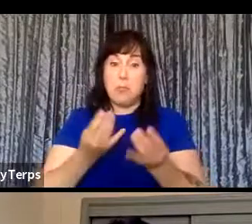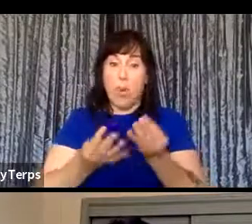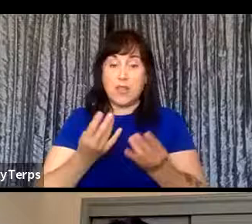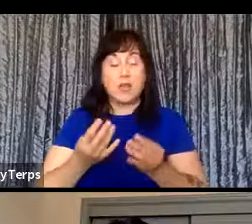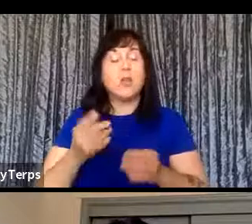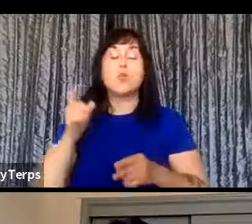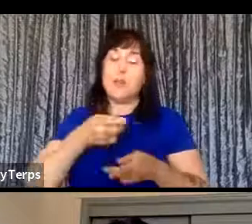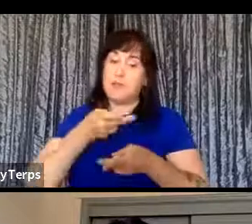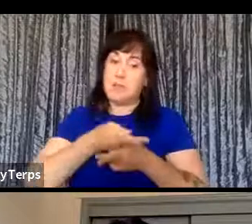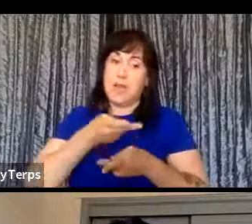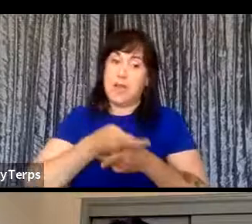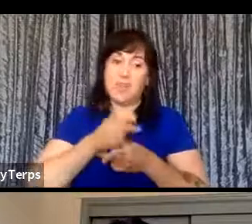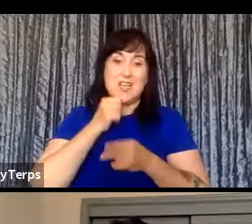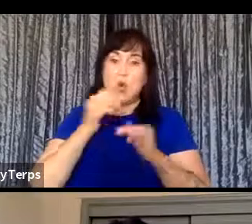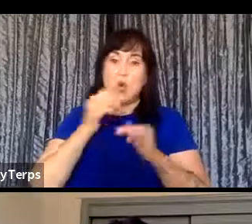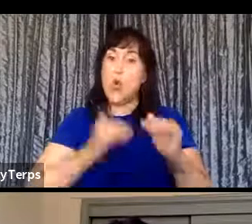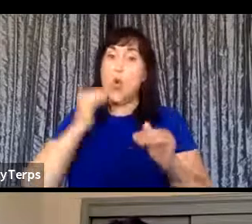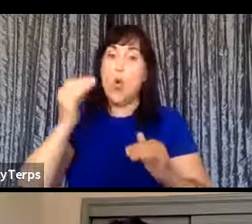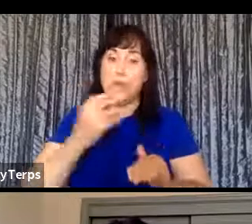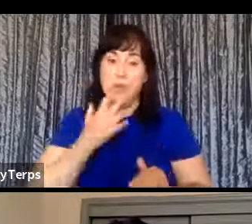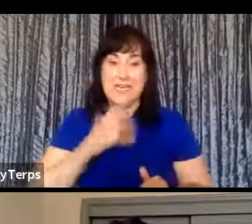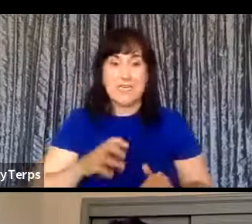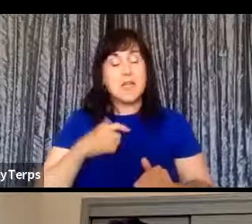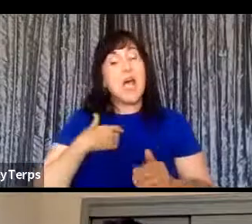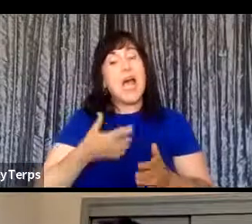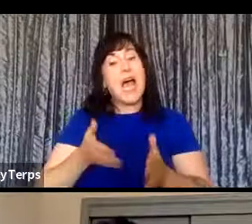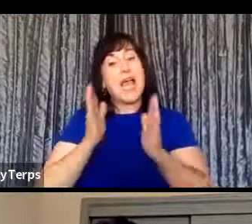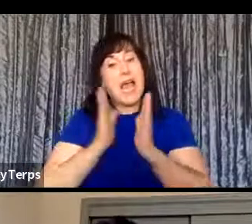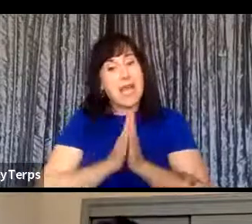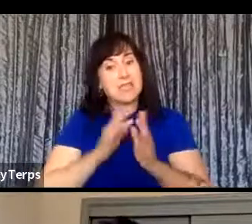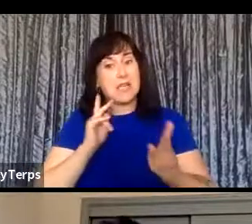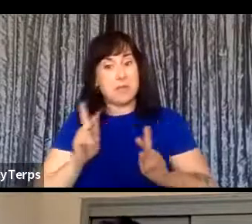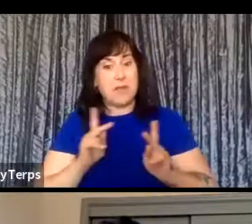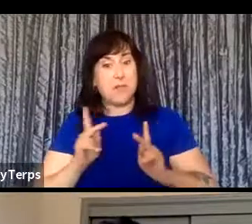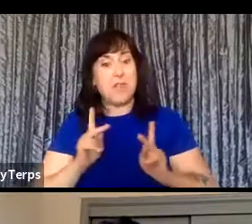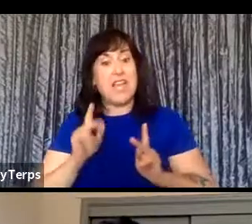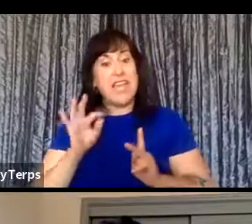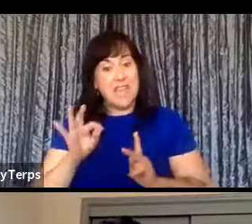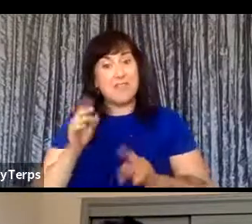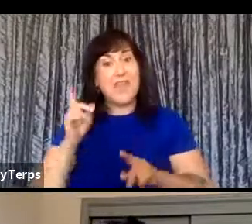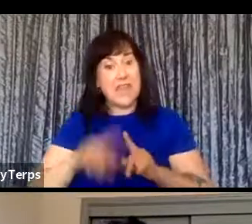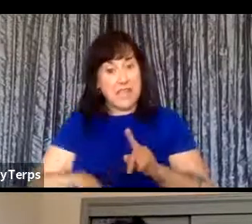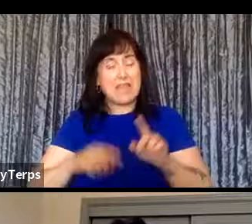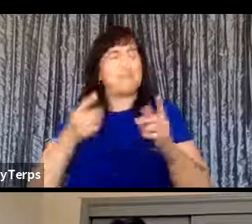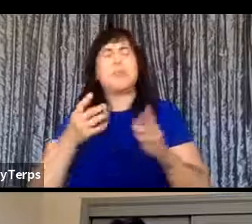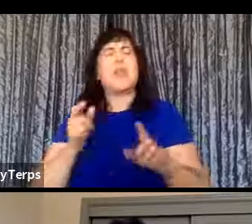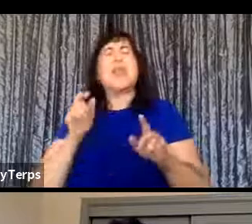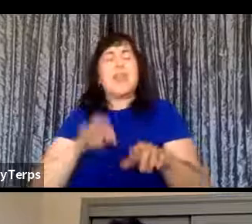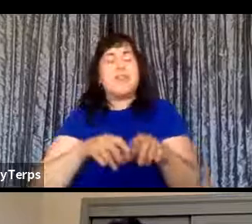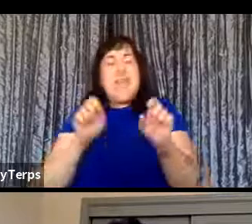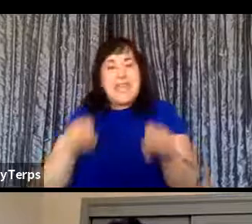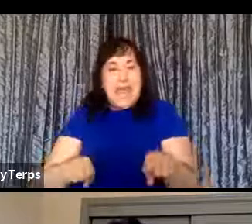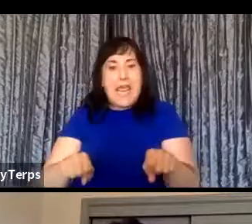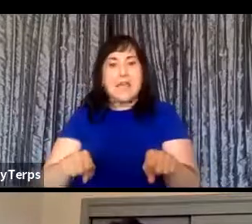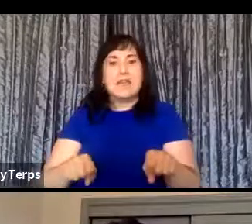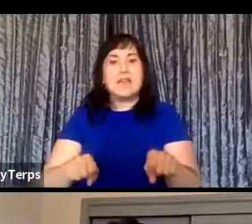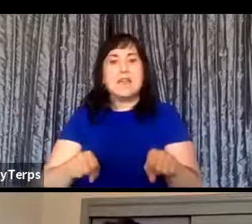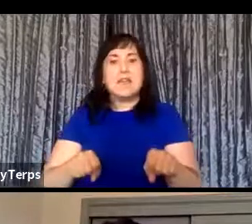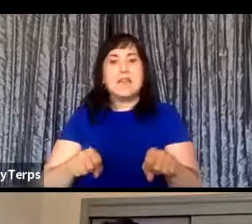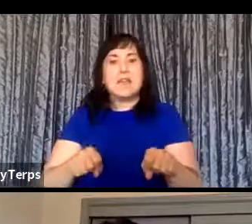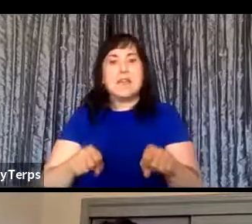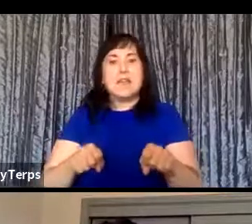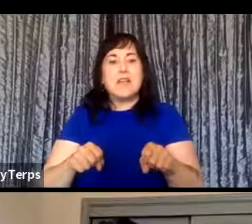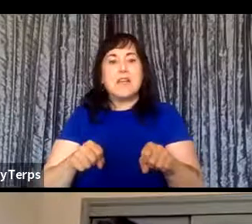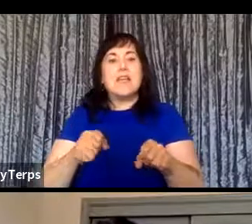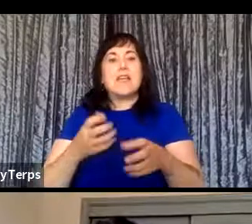really careful that you don't overheat it. What I tend to ask people to do is, if they can do, almost kind of get it half melted on the